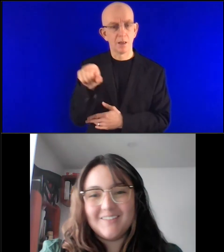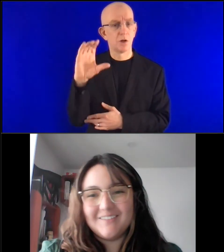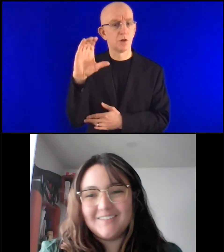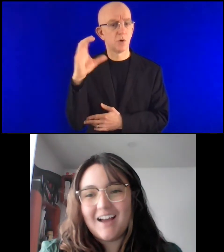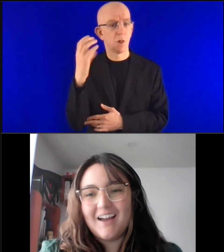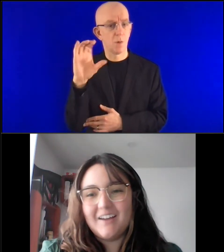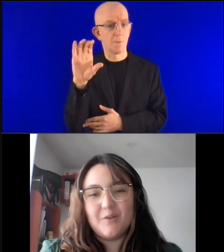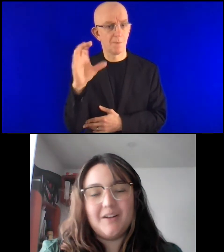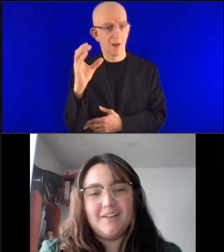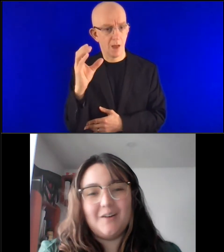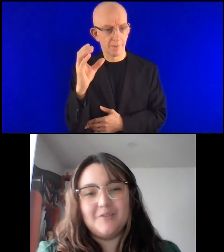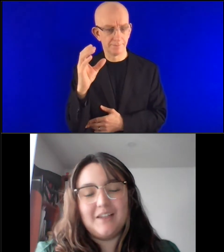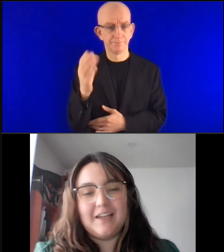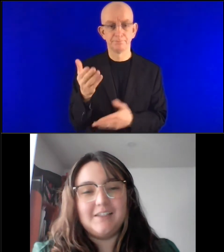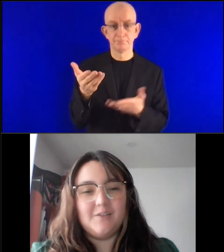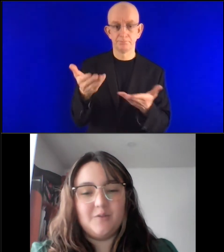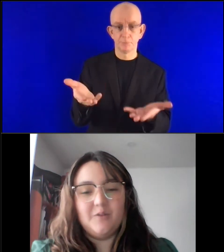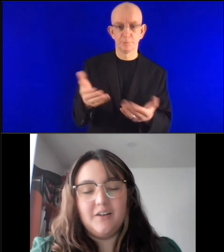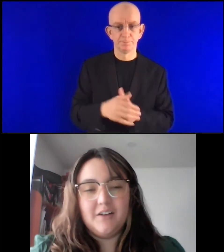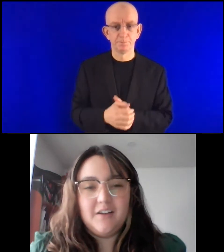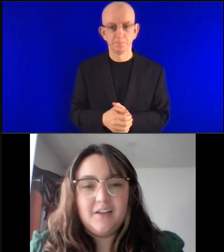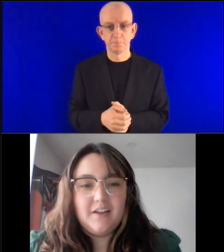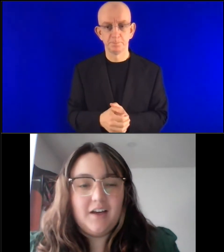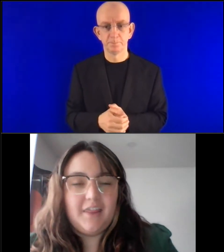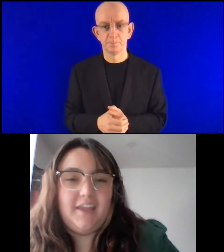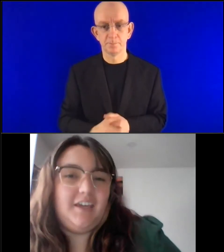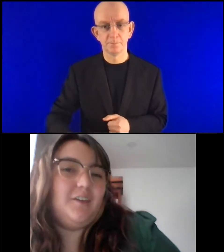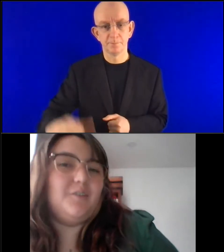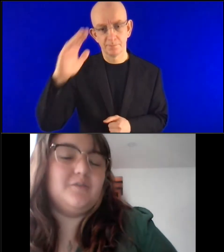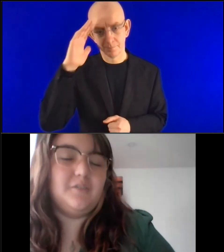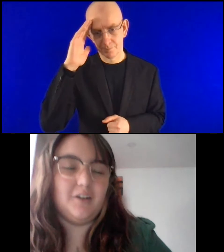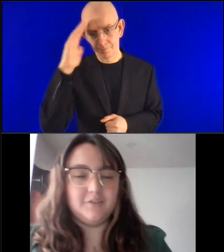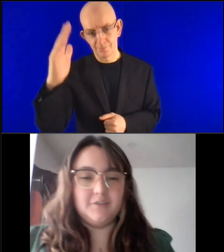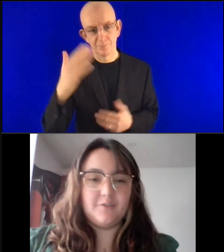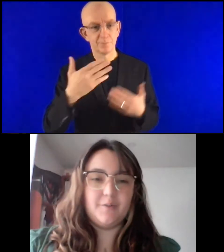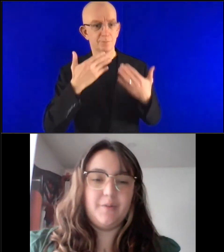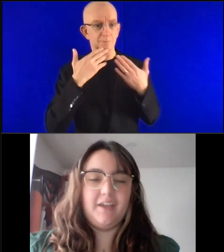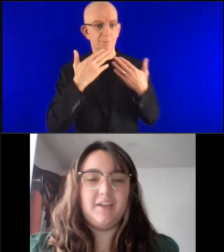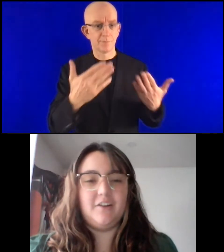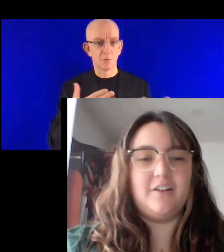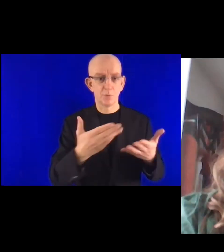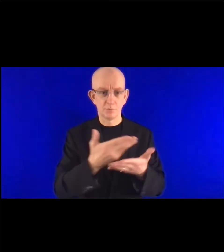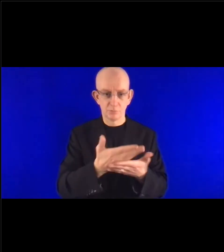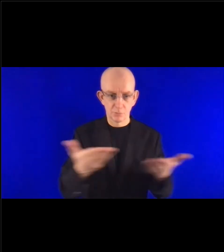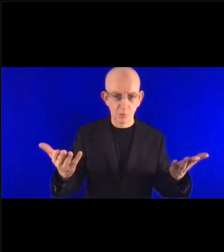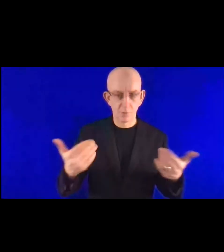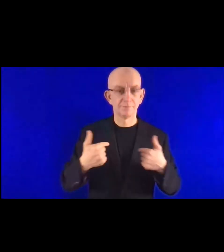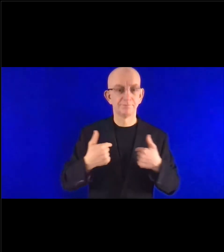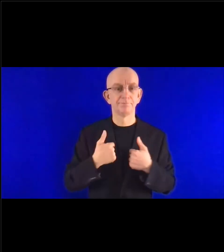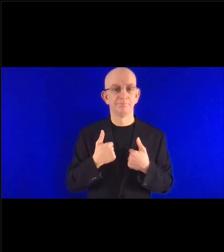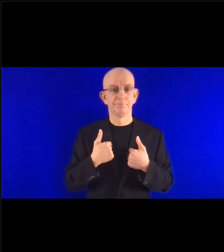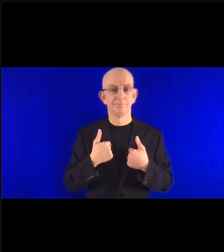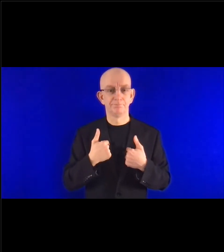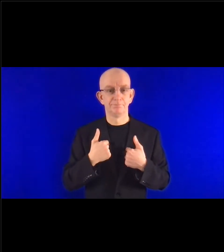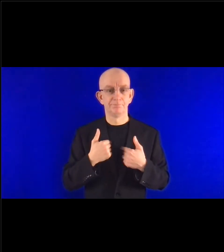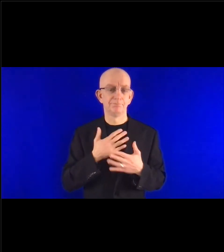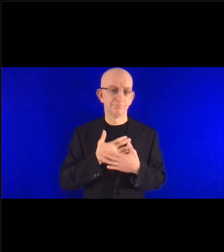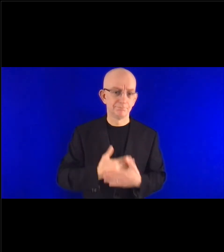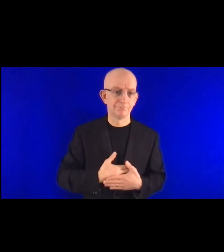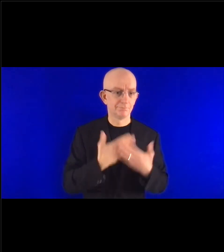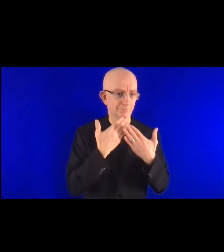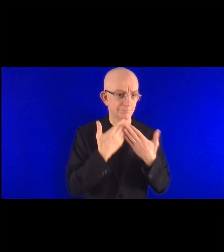Thank you. Hi, everyone. I would like to thank you all for being here and for listening to my